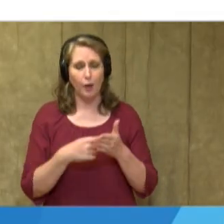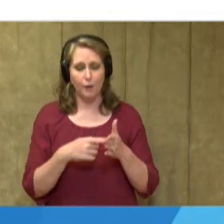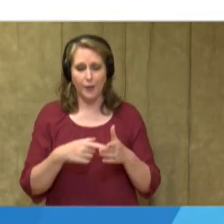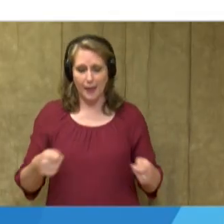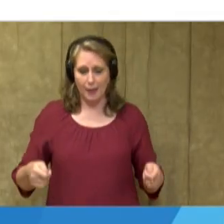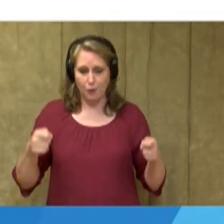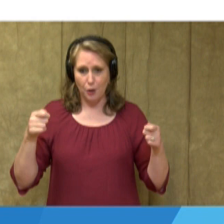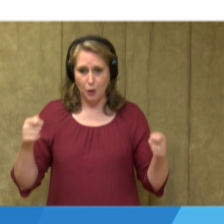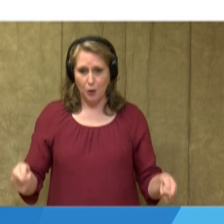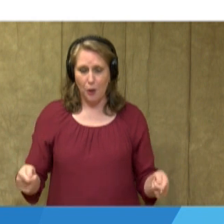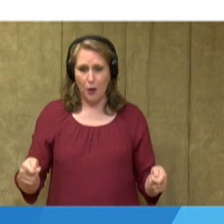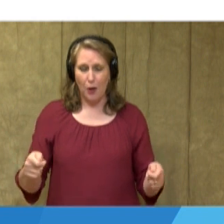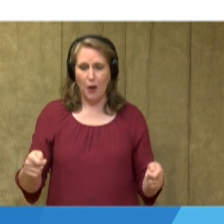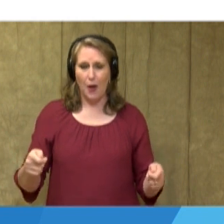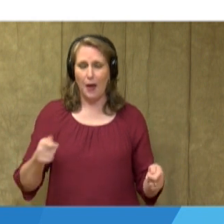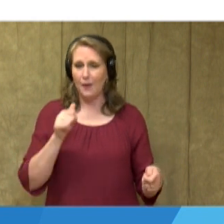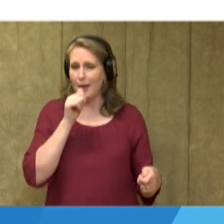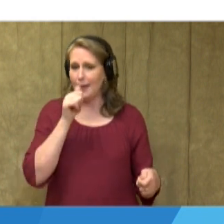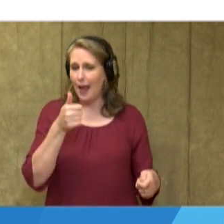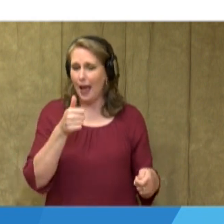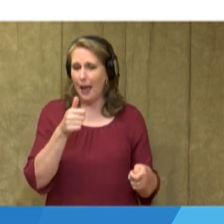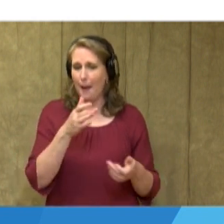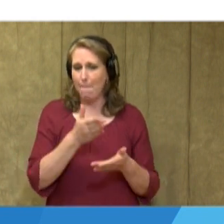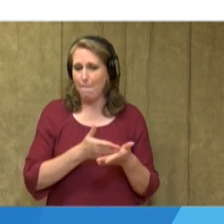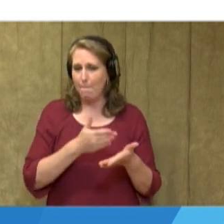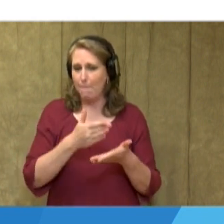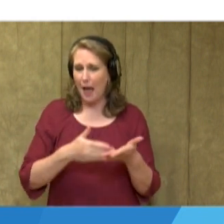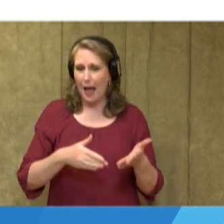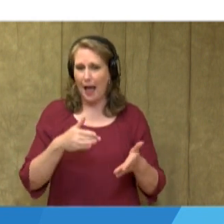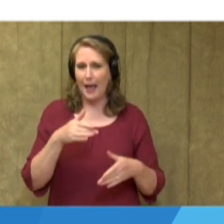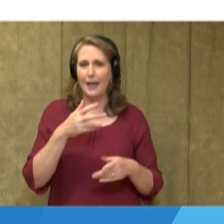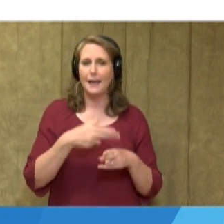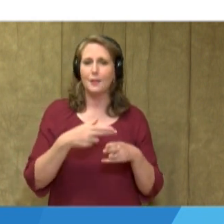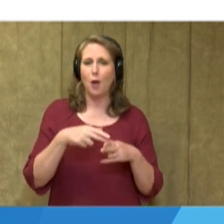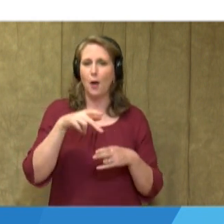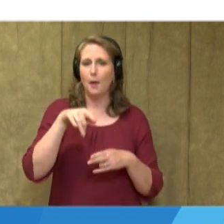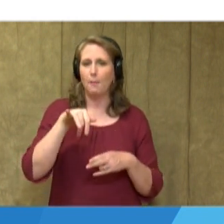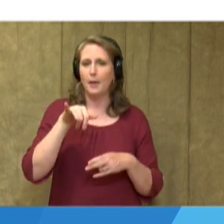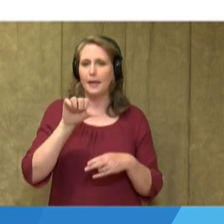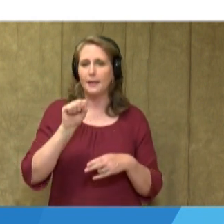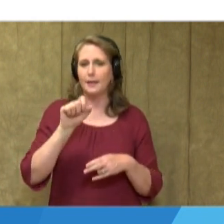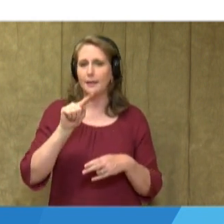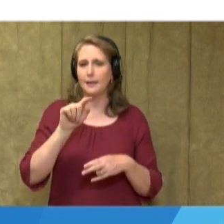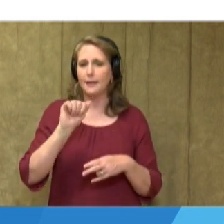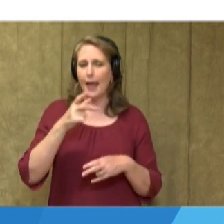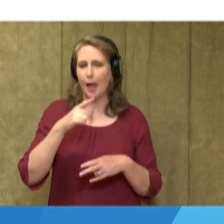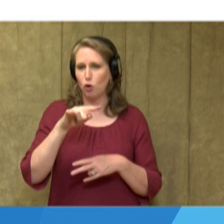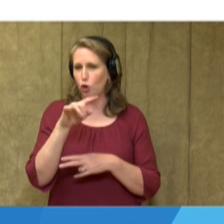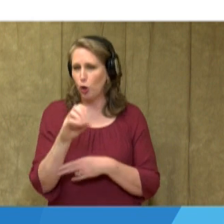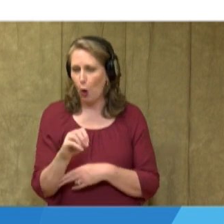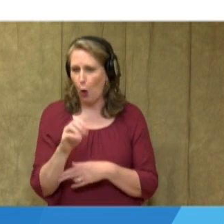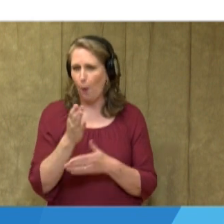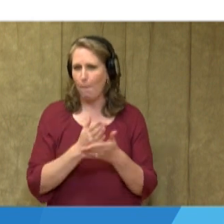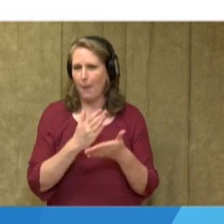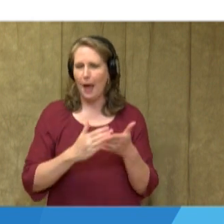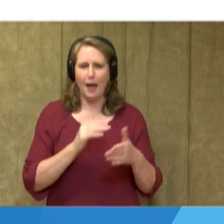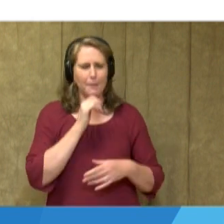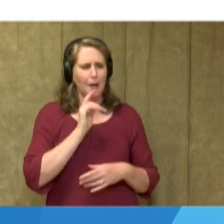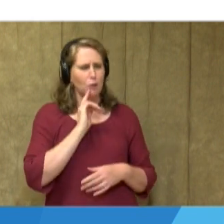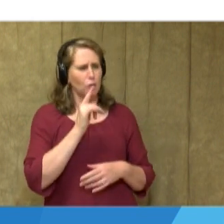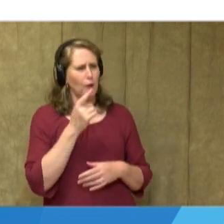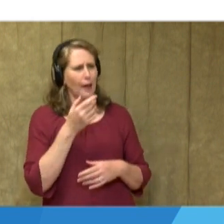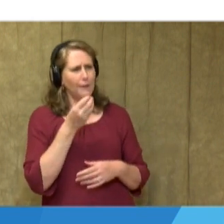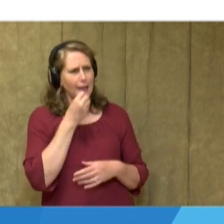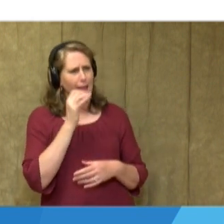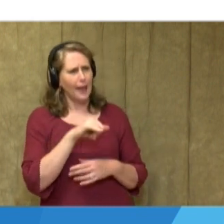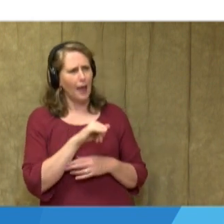of pistachio pie? Have you ever had pistachio pie? I don't know if I would like that or not. I've had pistachio